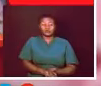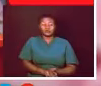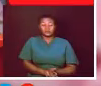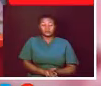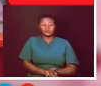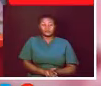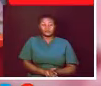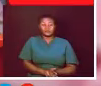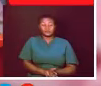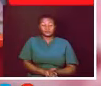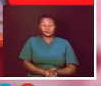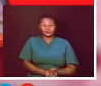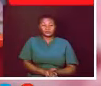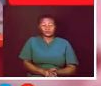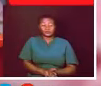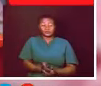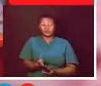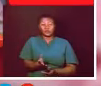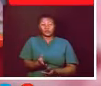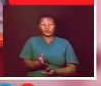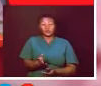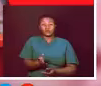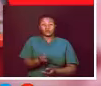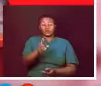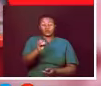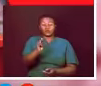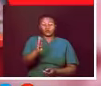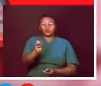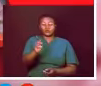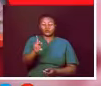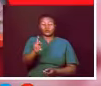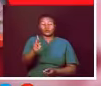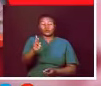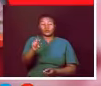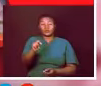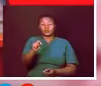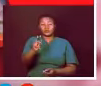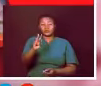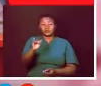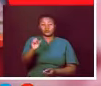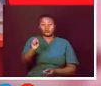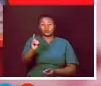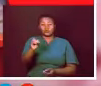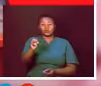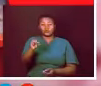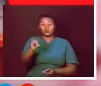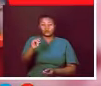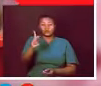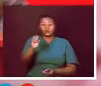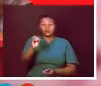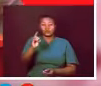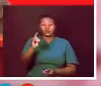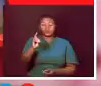Honorable Robert Wisdom Kujo. Prisia Hunivari. Thank you, Mr. Speaker, once again.